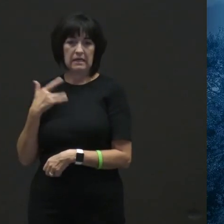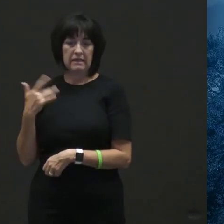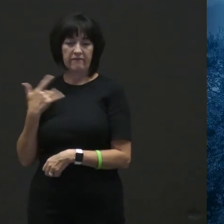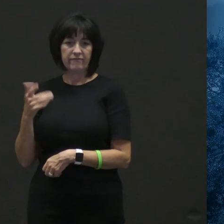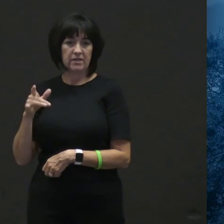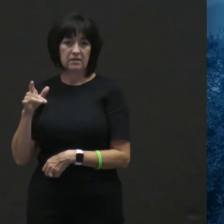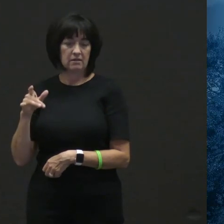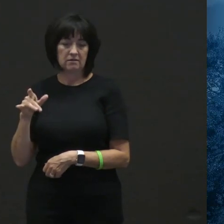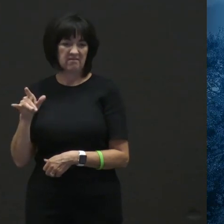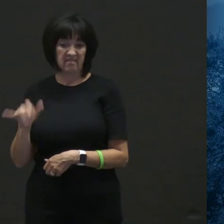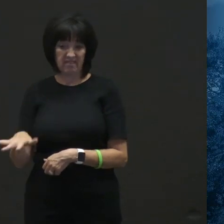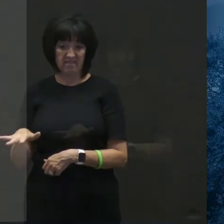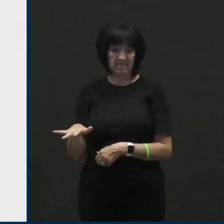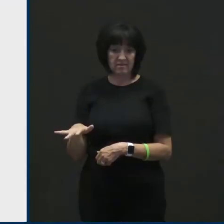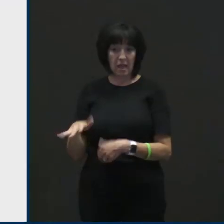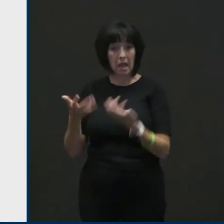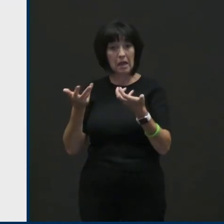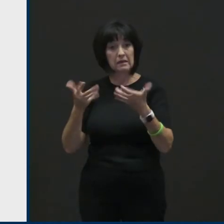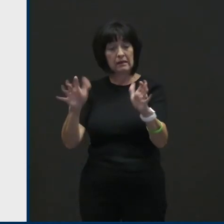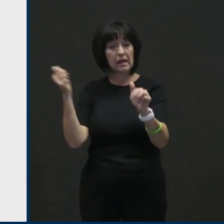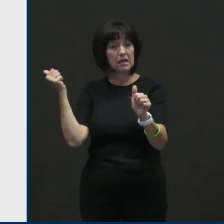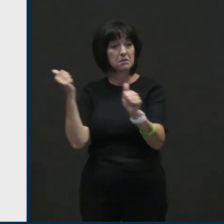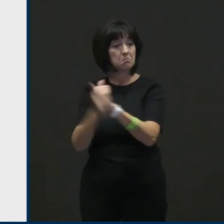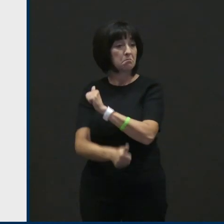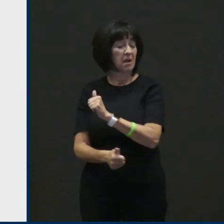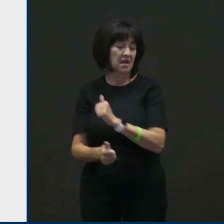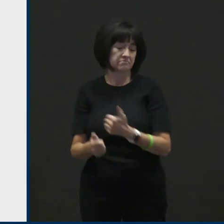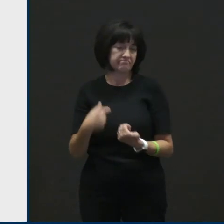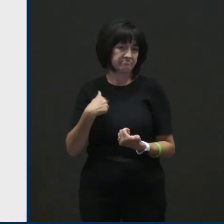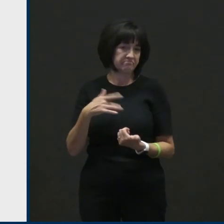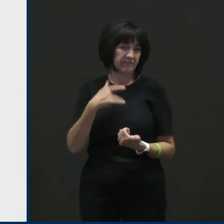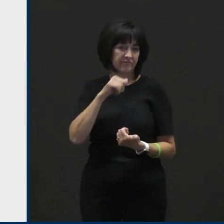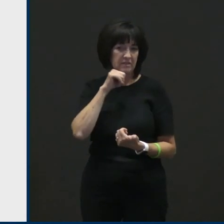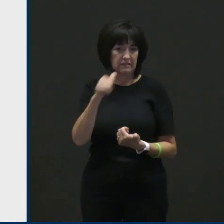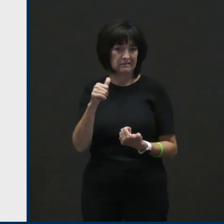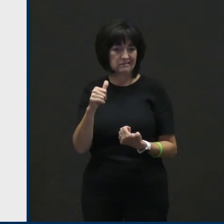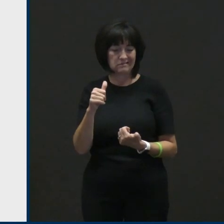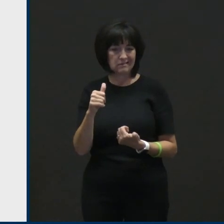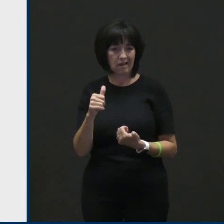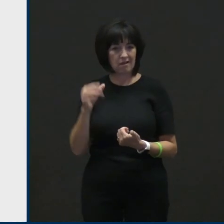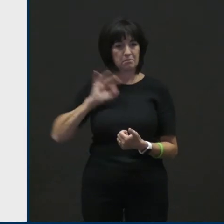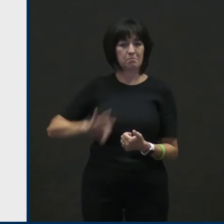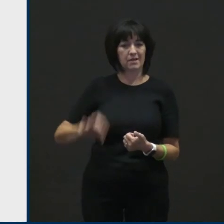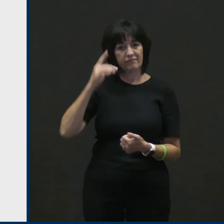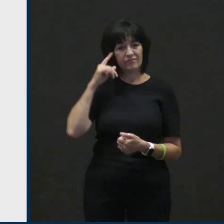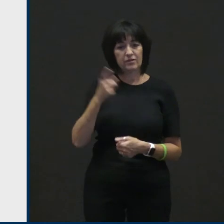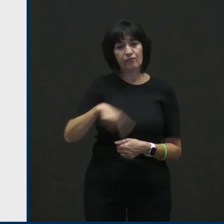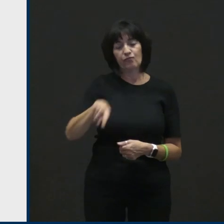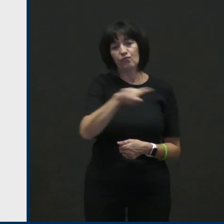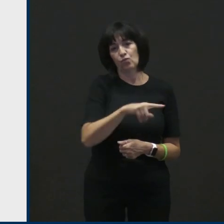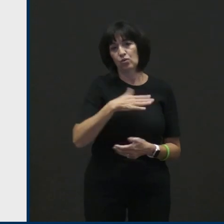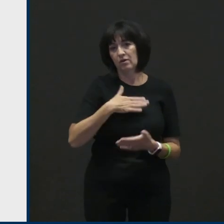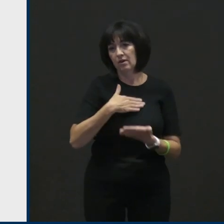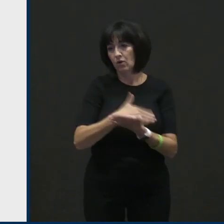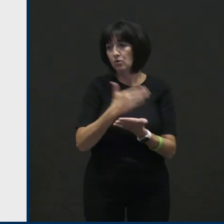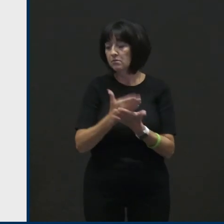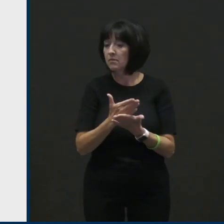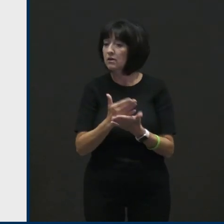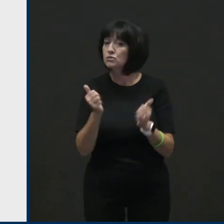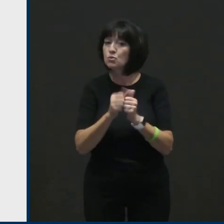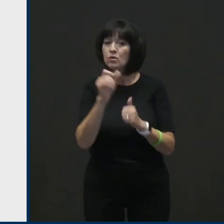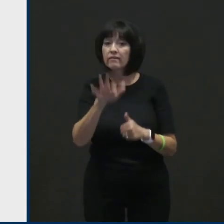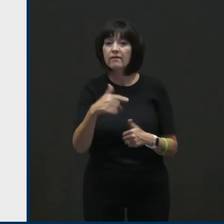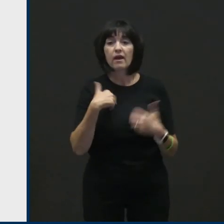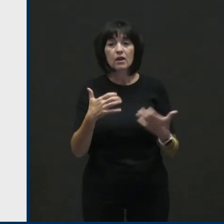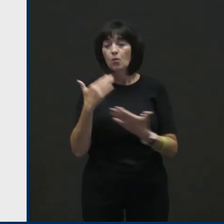pandemic. So with that as the last question, again, I want to thank Dr. Rattay and her team at the Division of Public Health for all